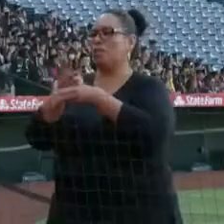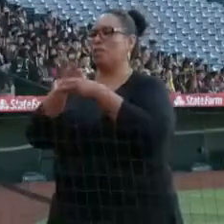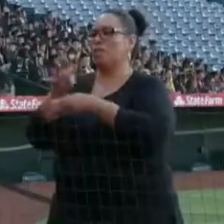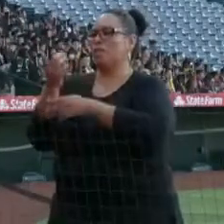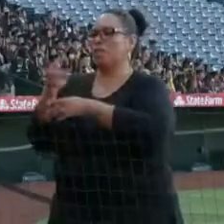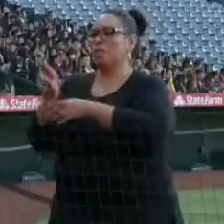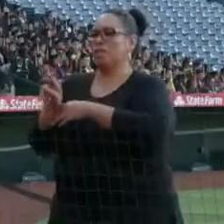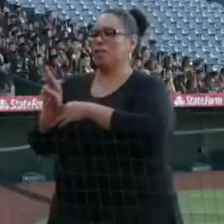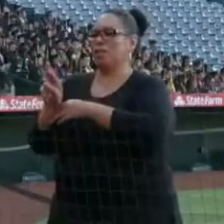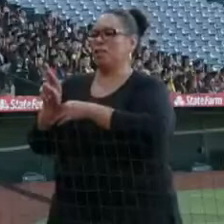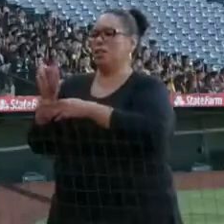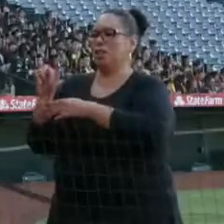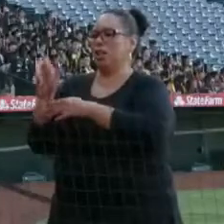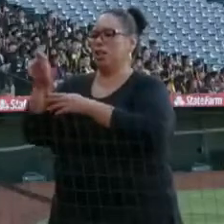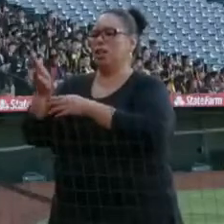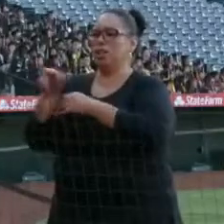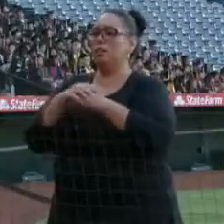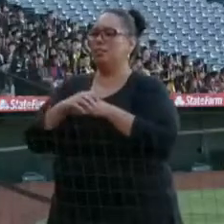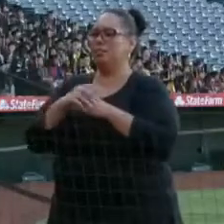Dr. Eileen Lur, History.